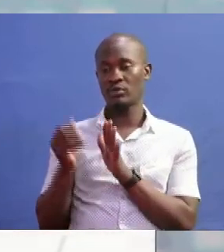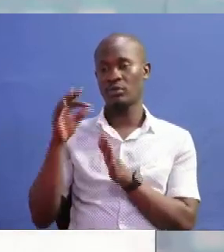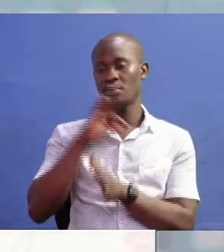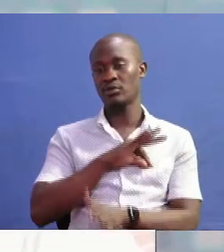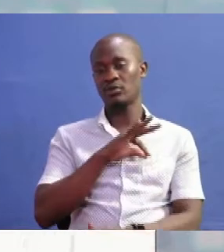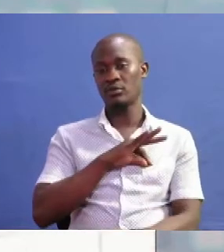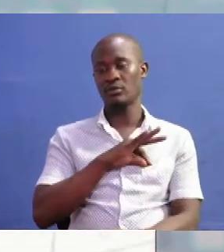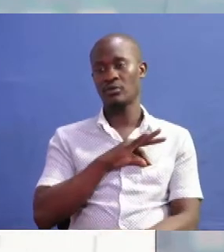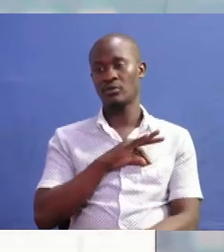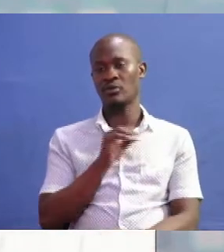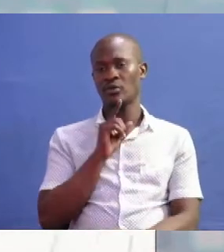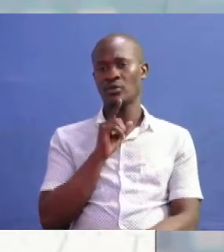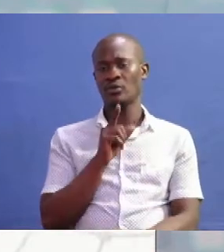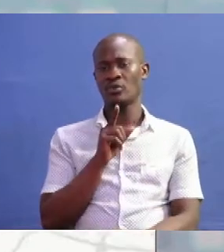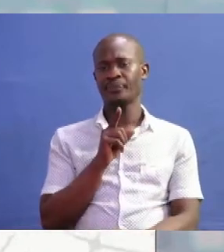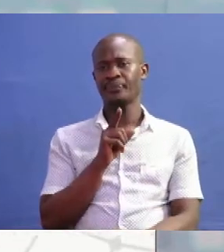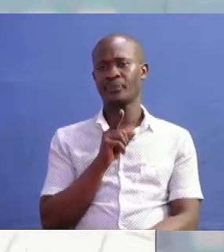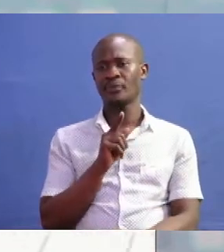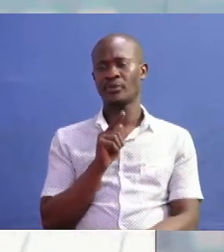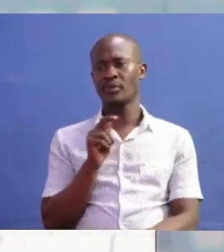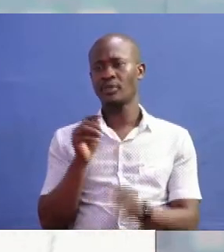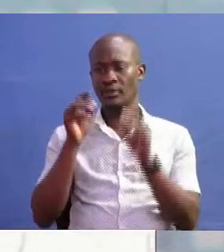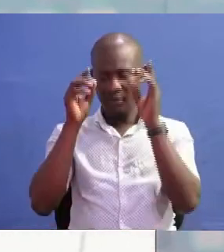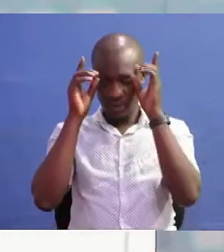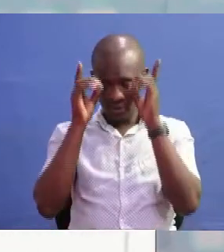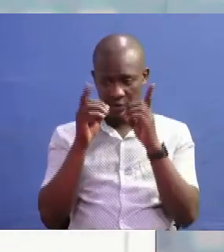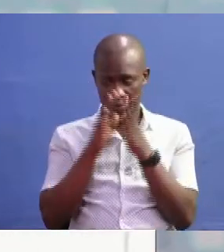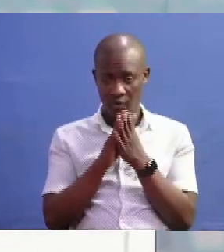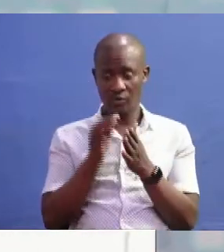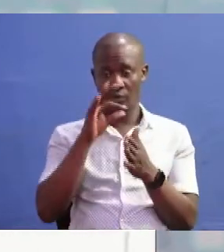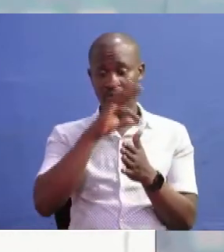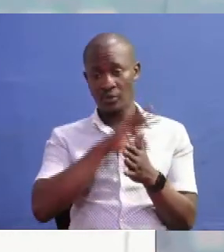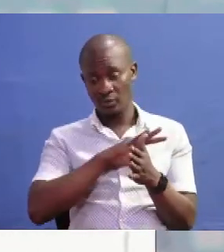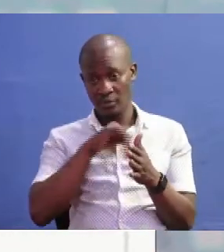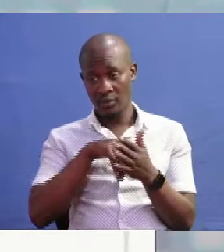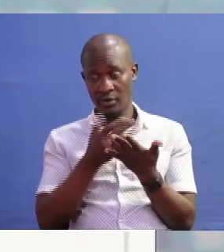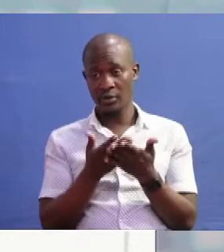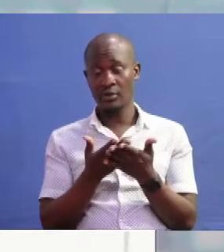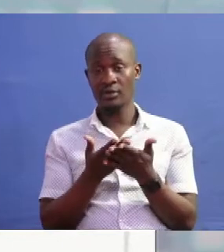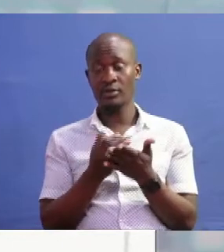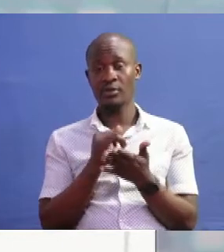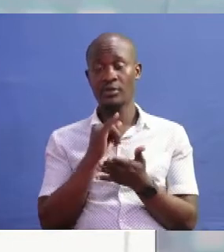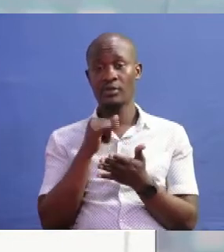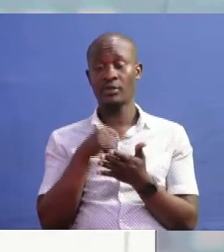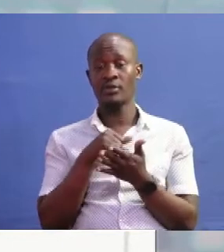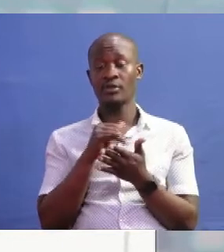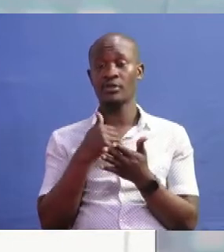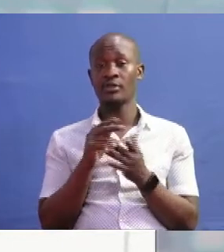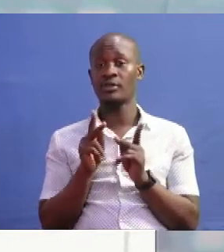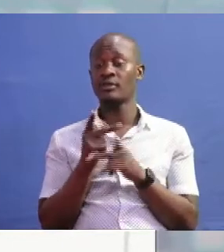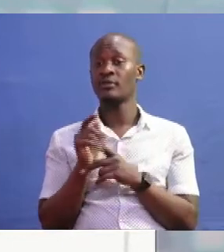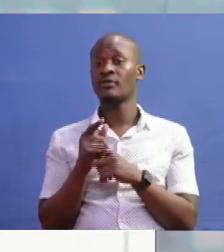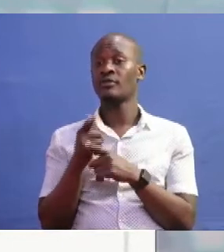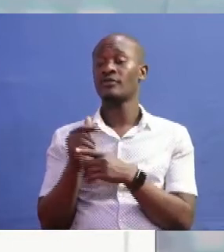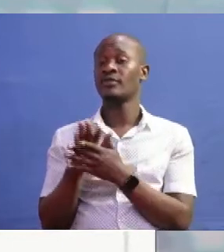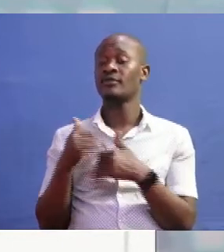vehicle. So the decision to invest in these different investment vehicles, there is several factors that you